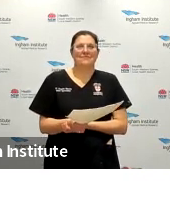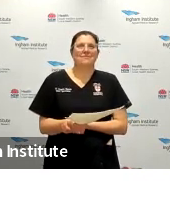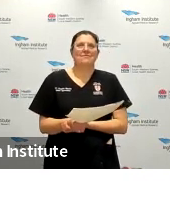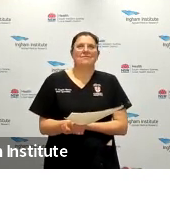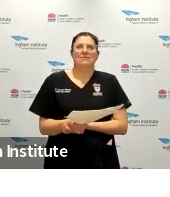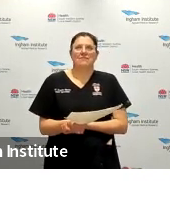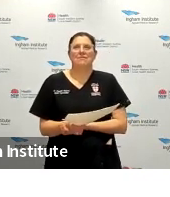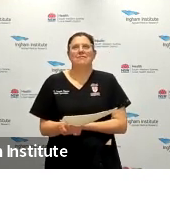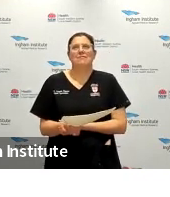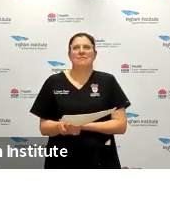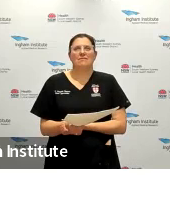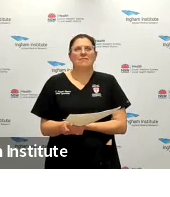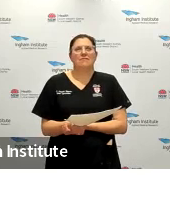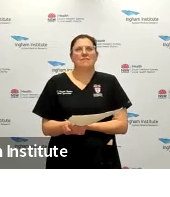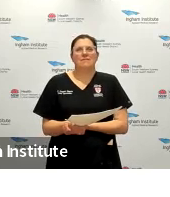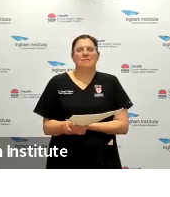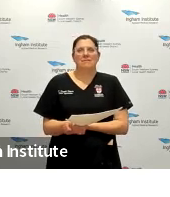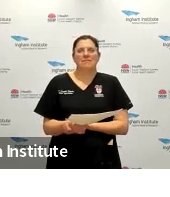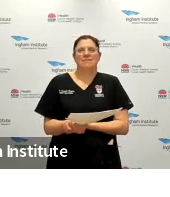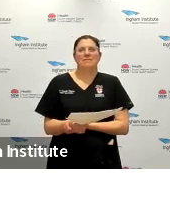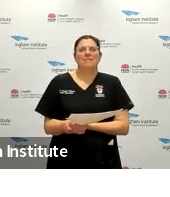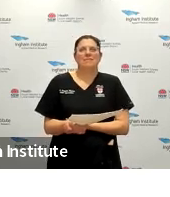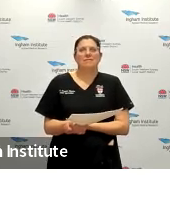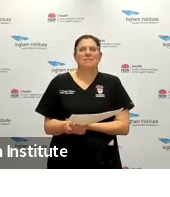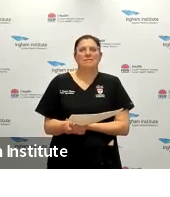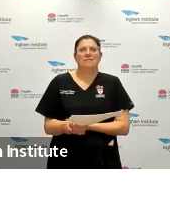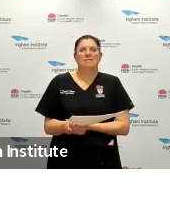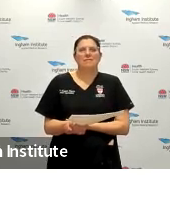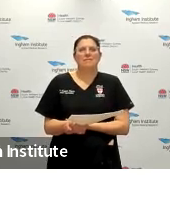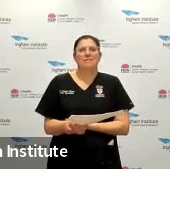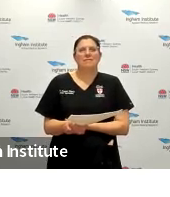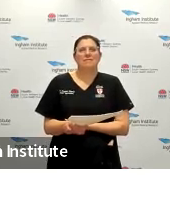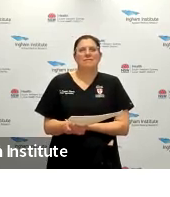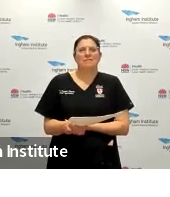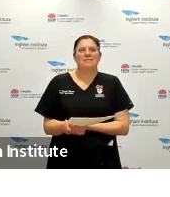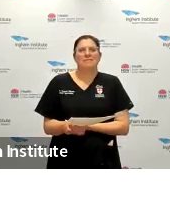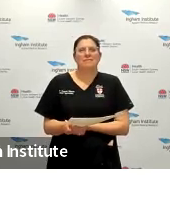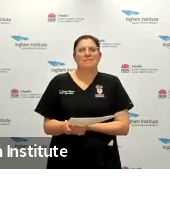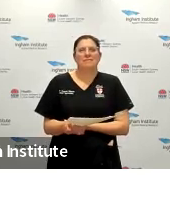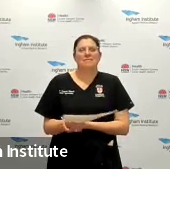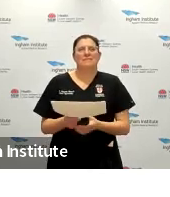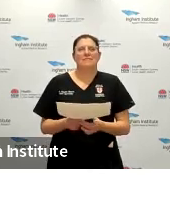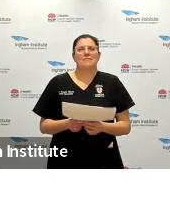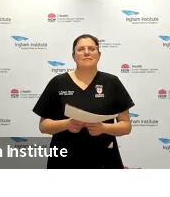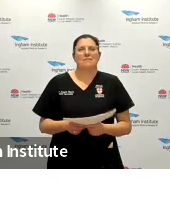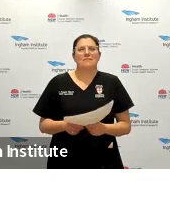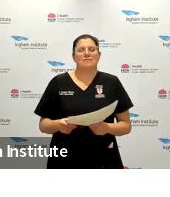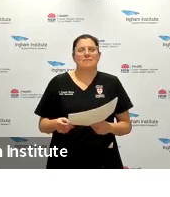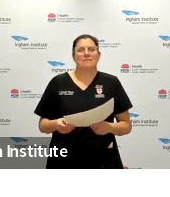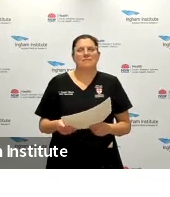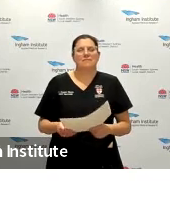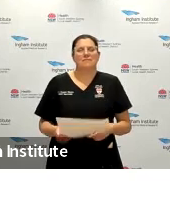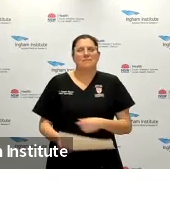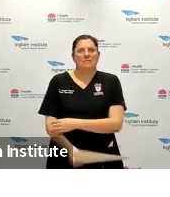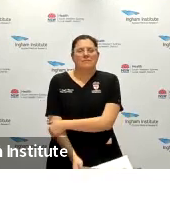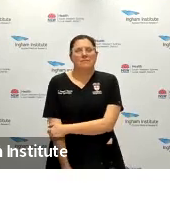earlier presentations that we now have a blood test that we can do that looks specifically at the functions of the placenta and helps us work out whether this